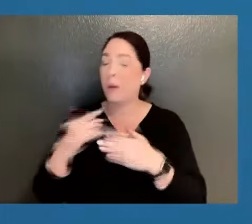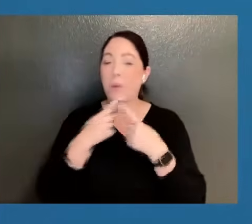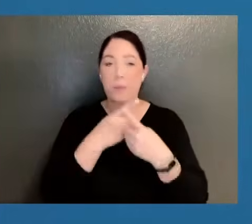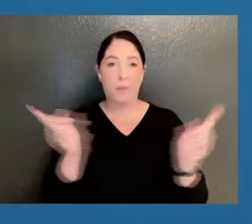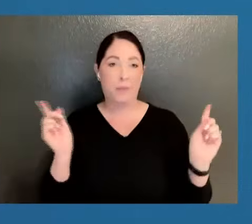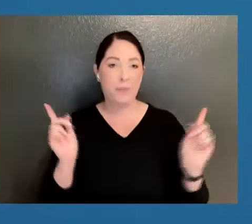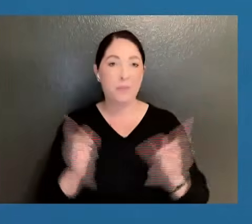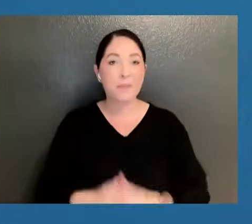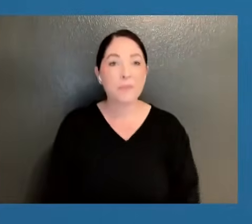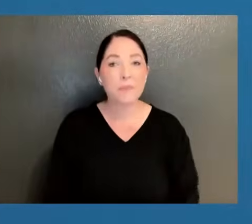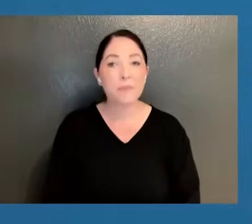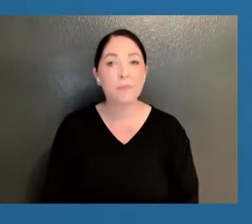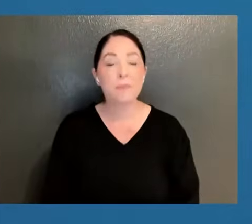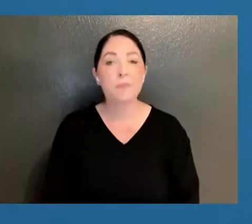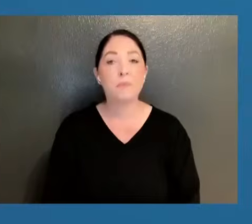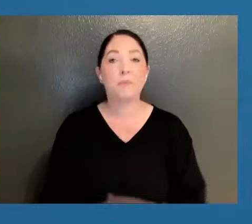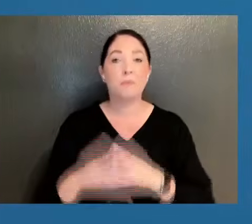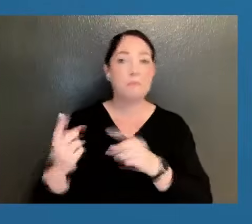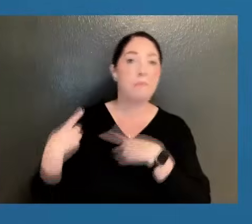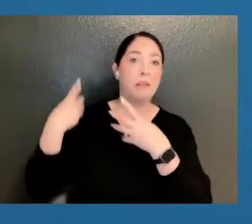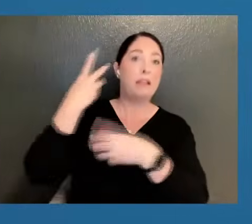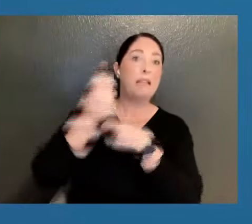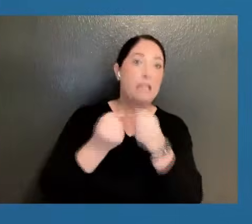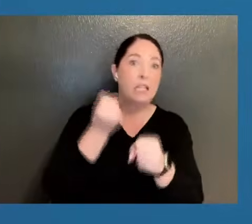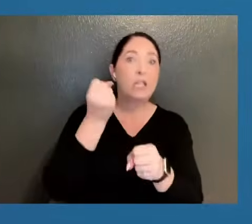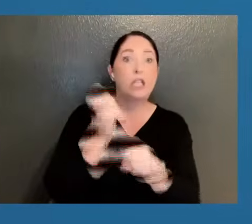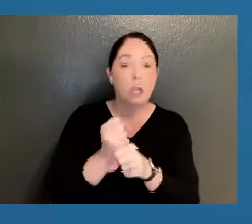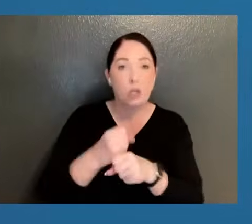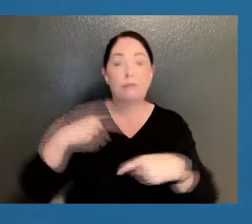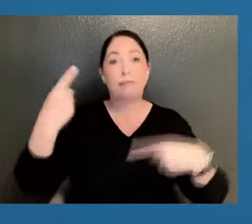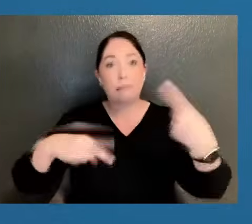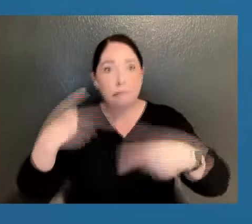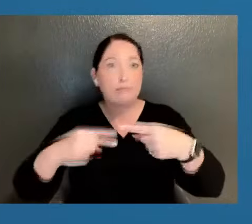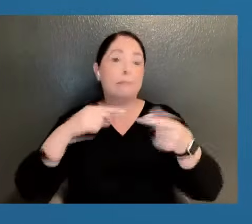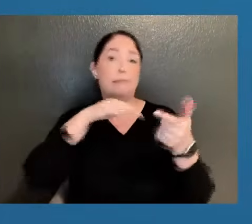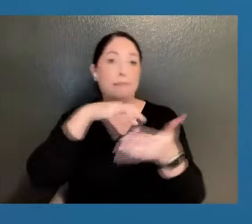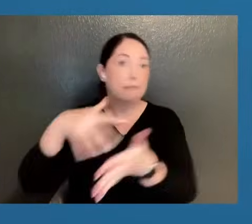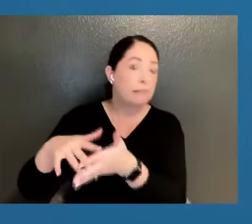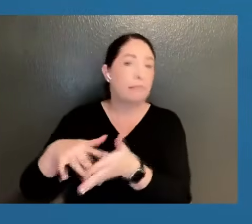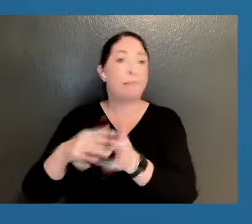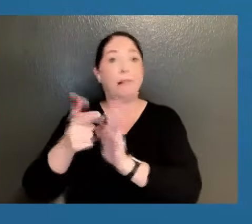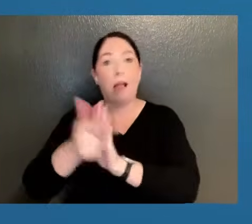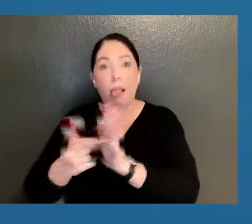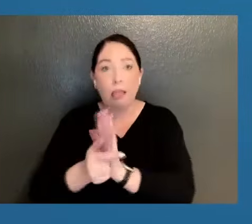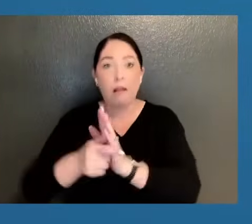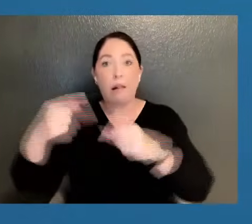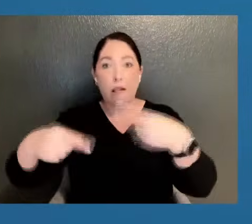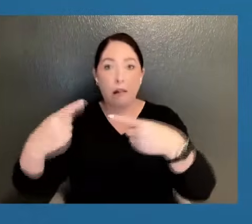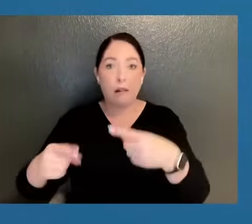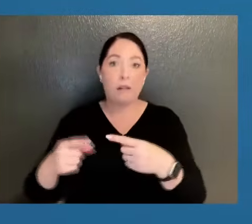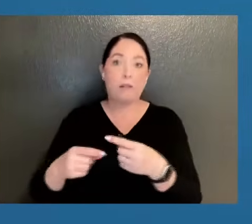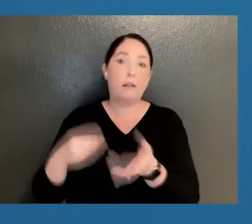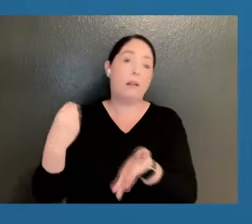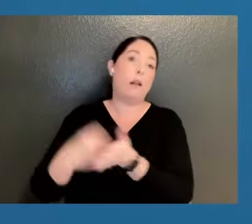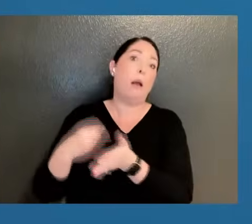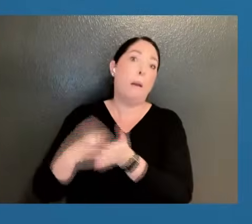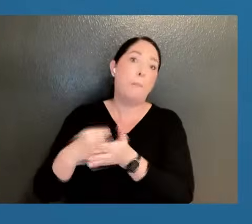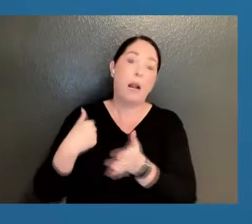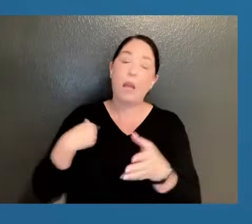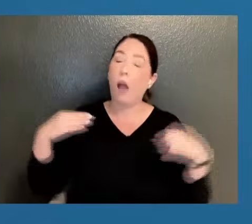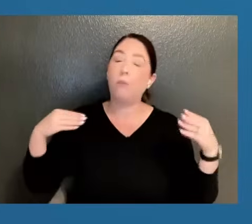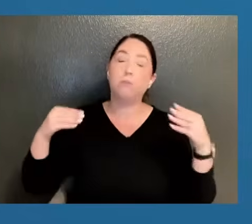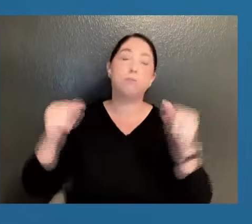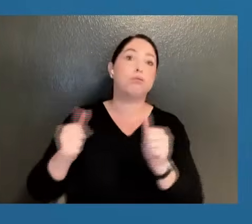So we had years of debate, years of study, litigation. Oh my God, how much I had to spend on litigation on this. The lawsuits,